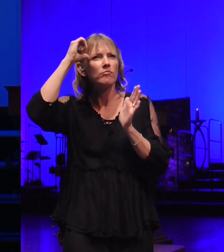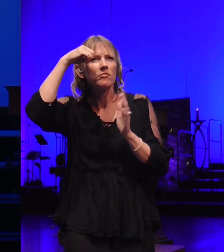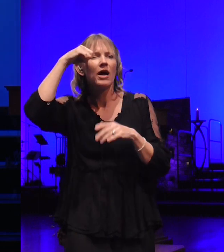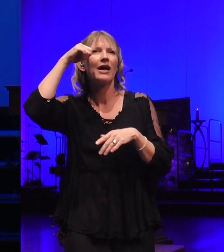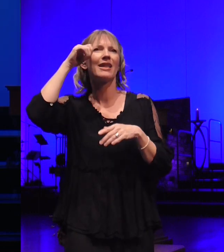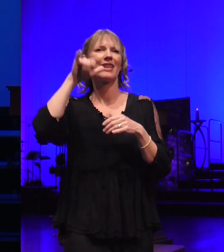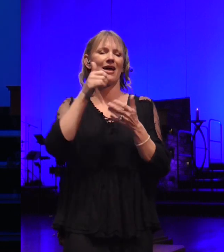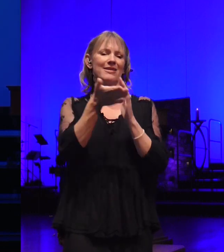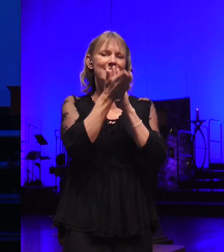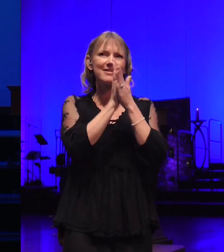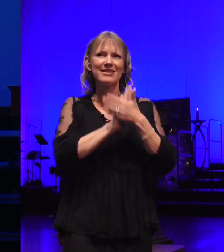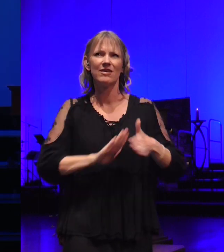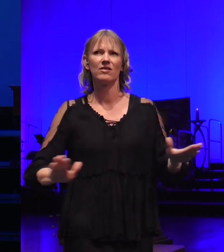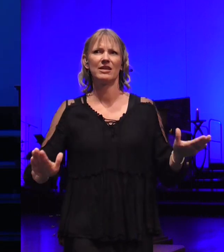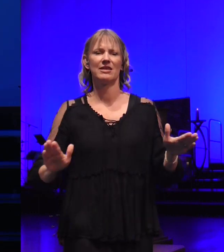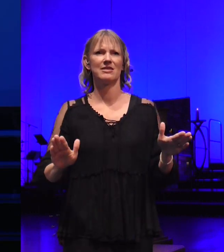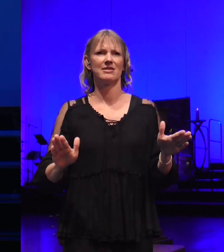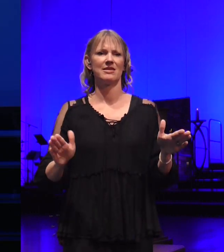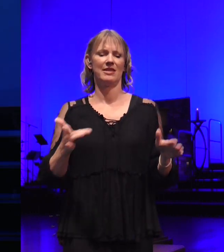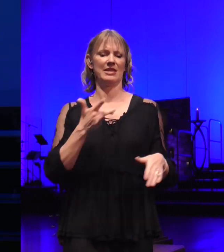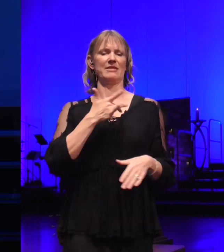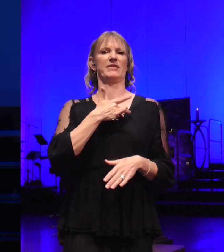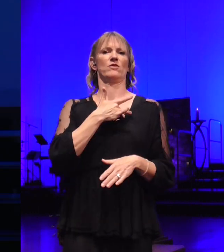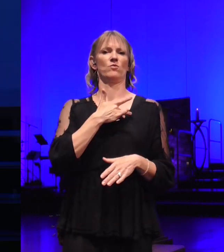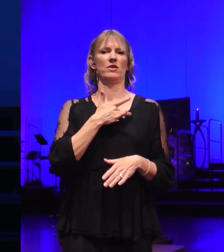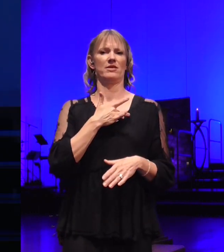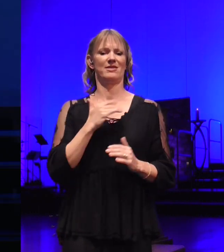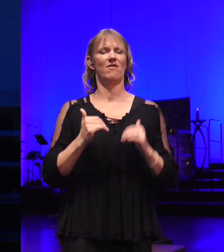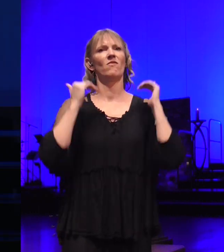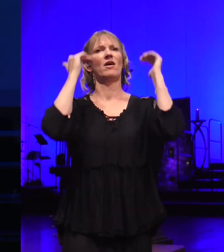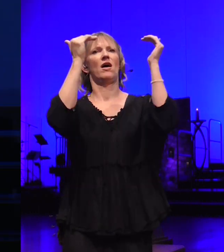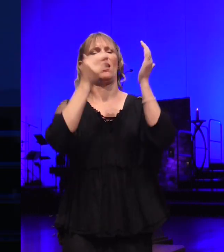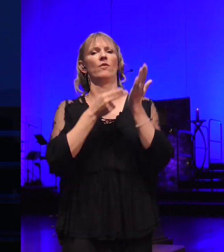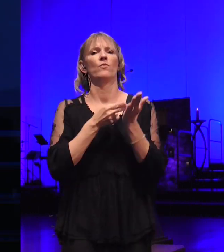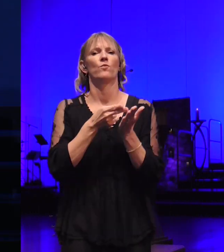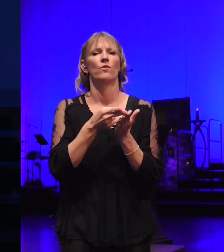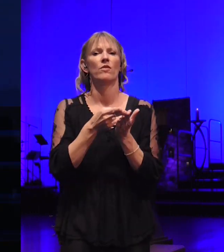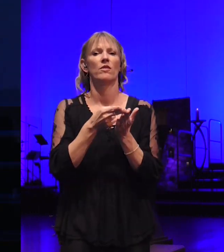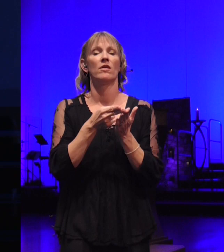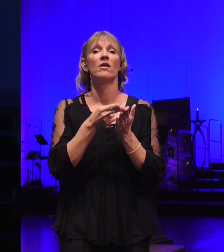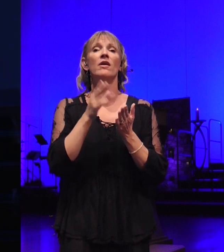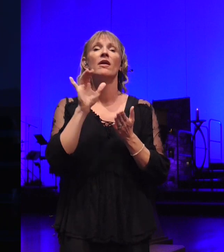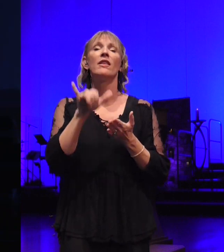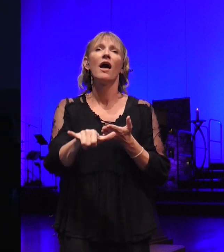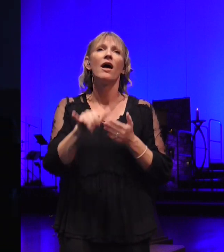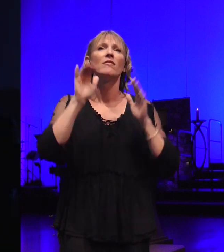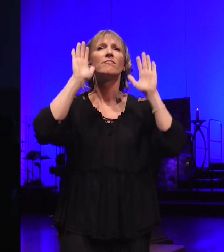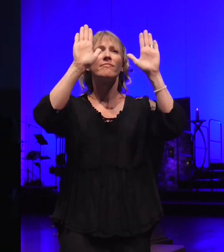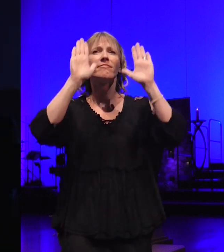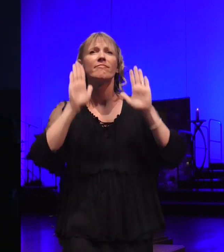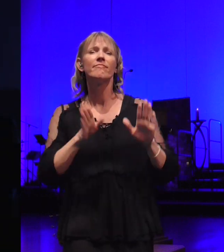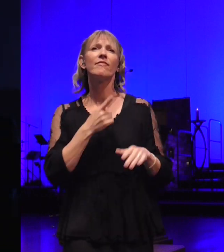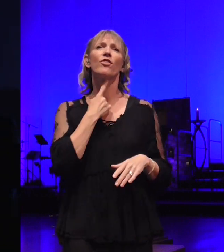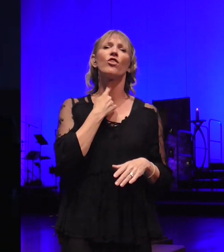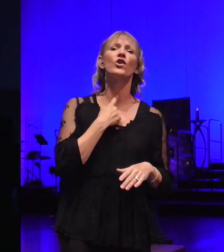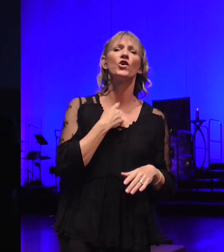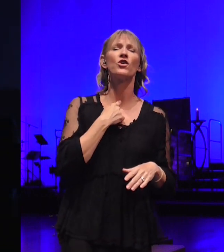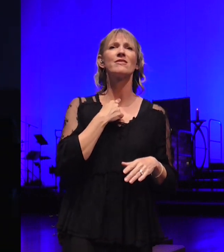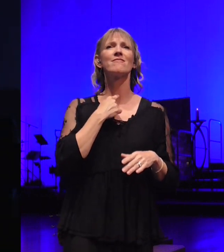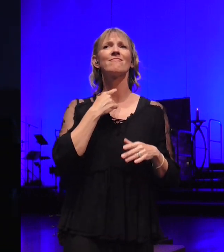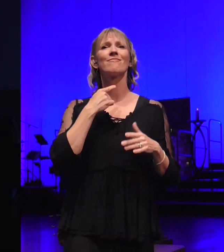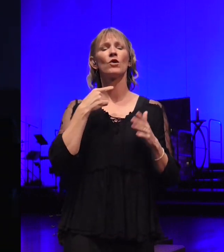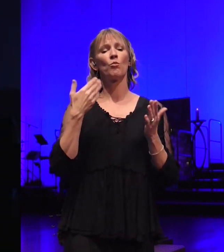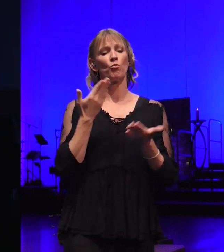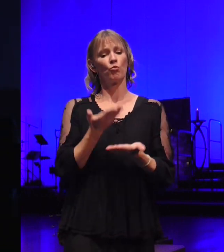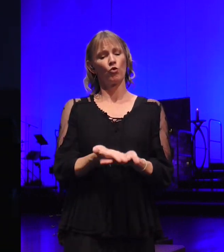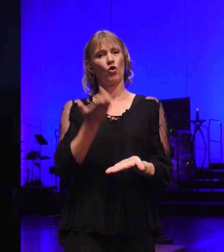stillness that speaks to us of higher truths, to that grand thirst that proves